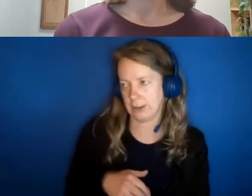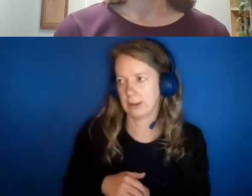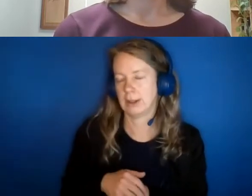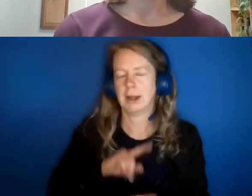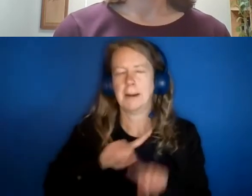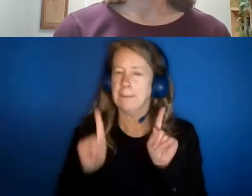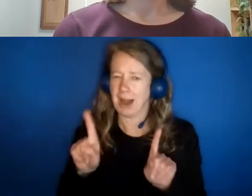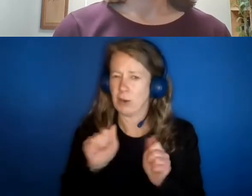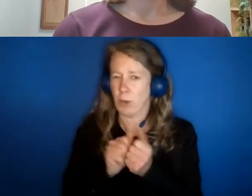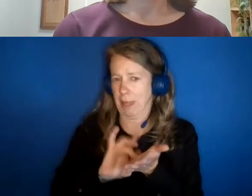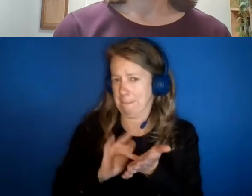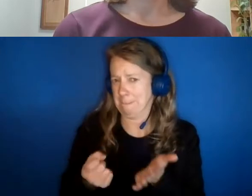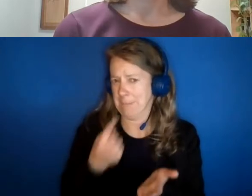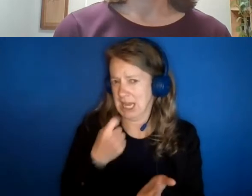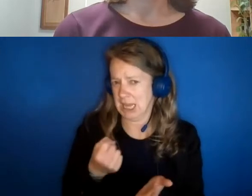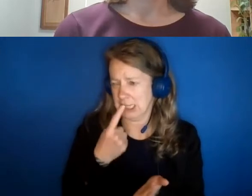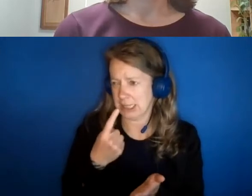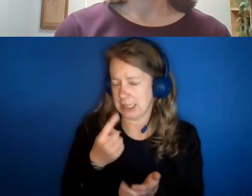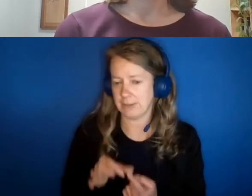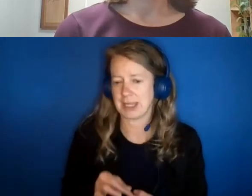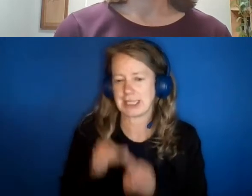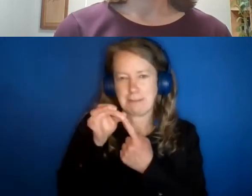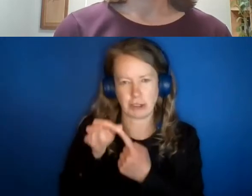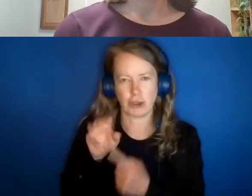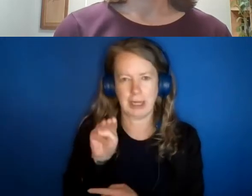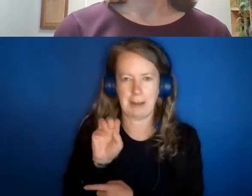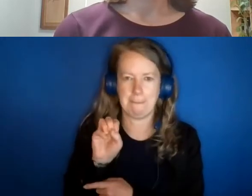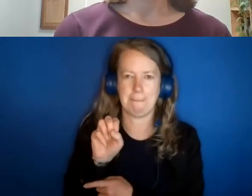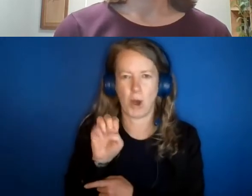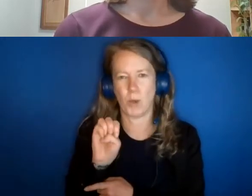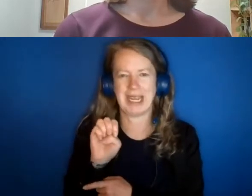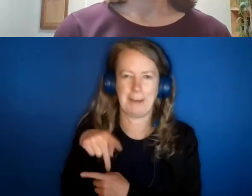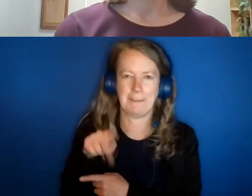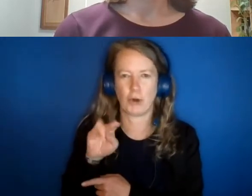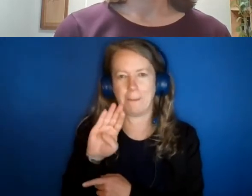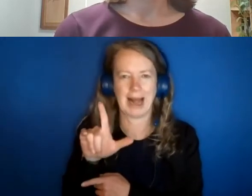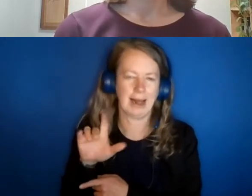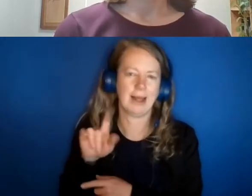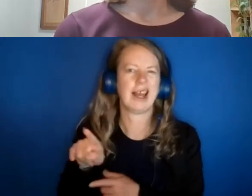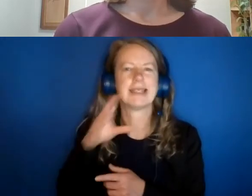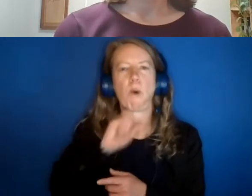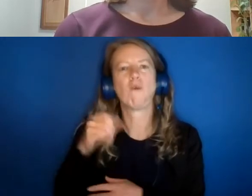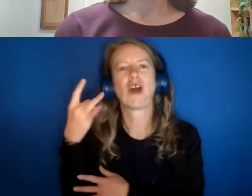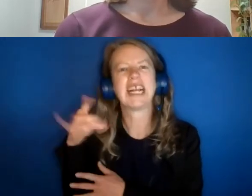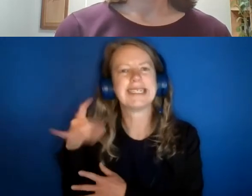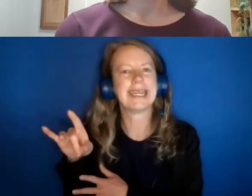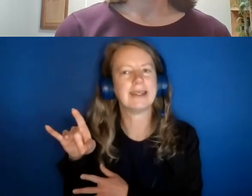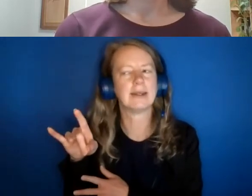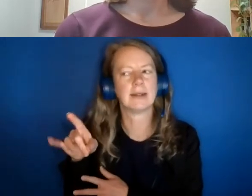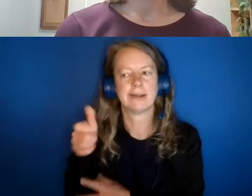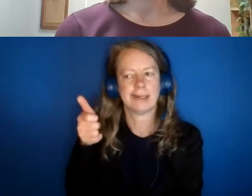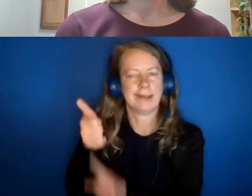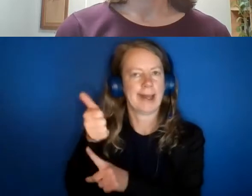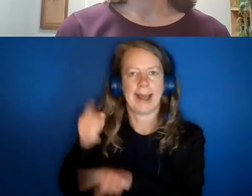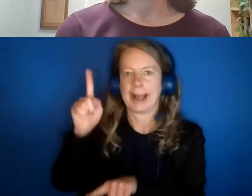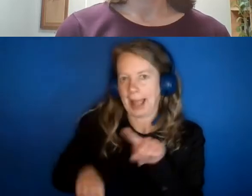pills, especially Molnupiravir, it is 18 and older. Cannot be pregnant and take those. So